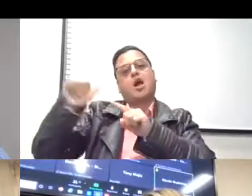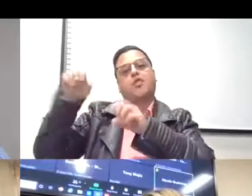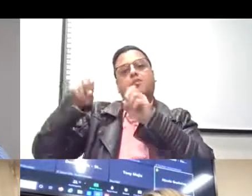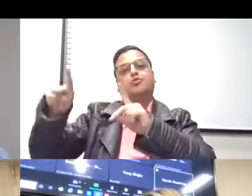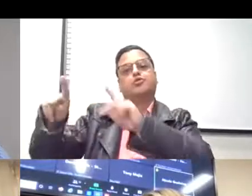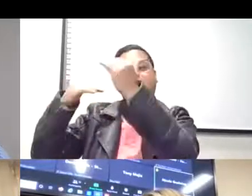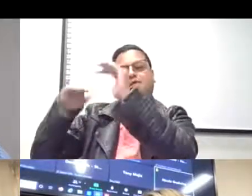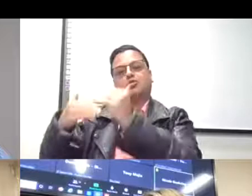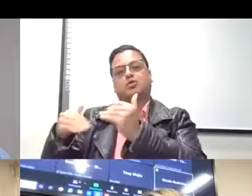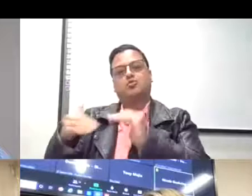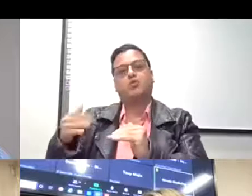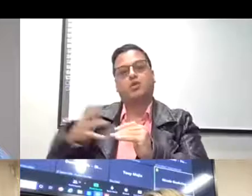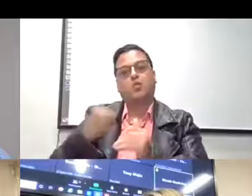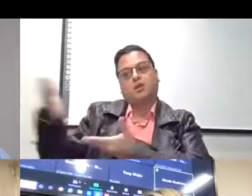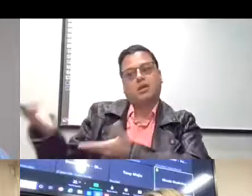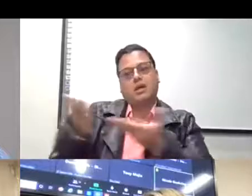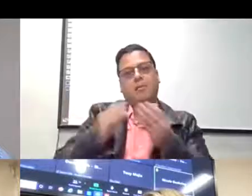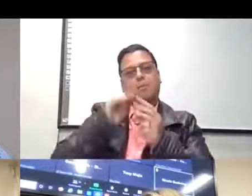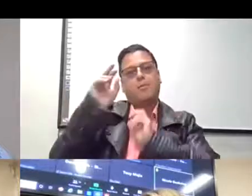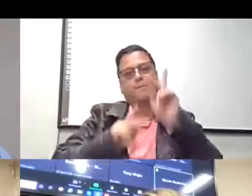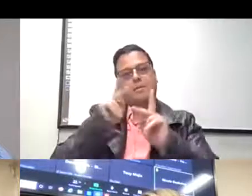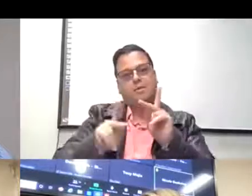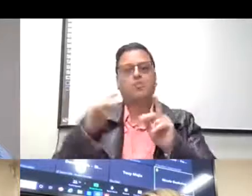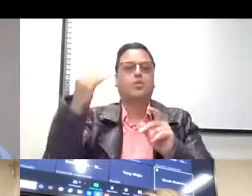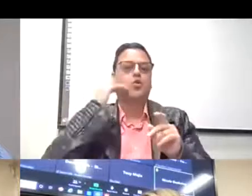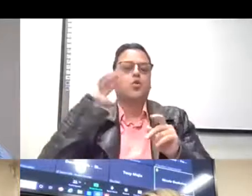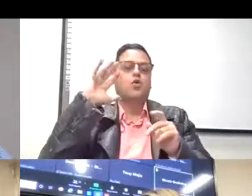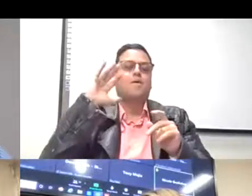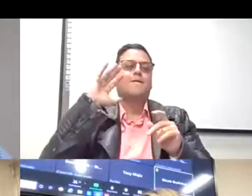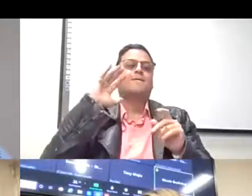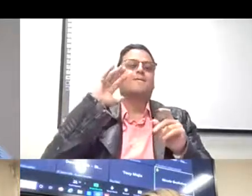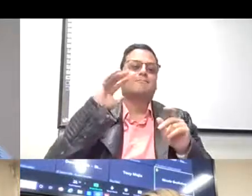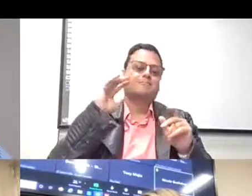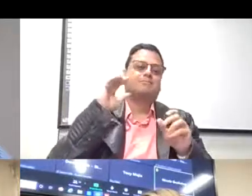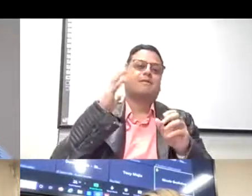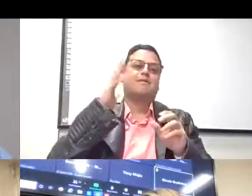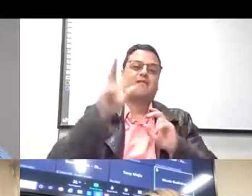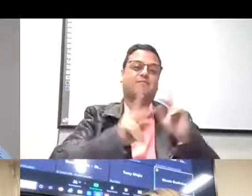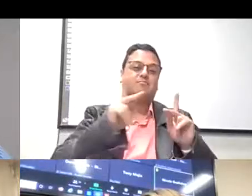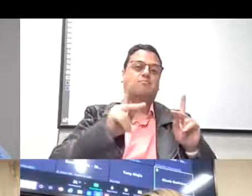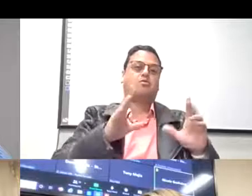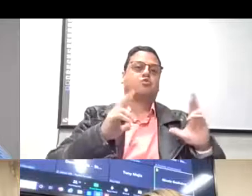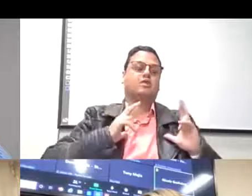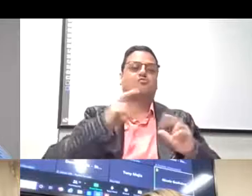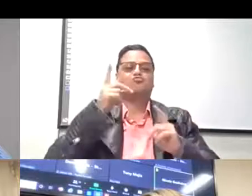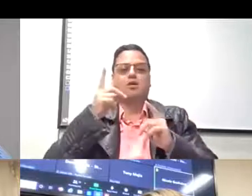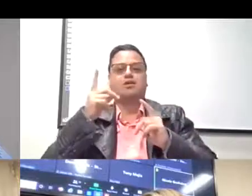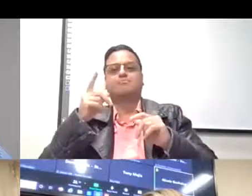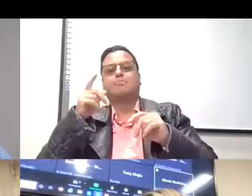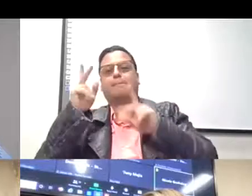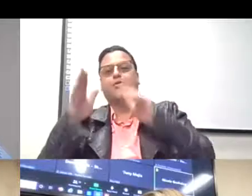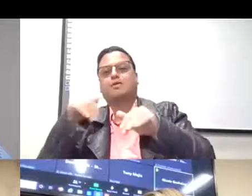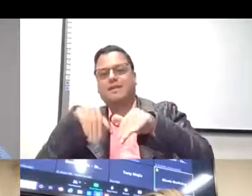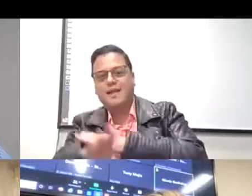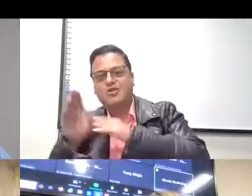people in as well. We know that out of 5, every construction individual is retiring. There's only 1 entering into the workforce. And if